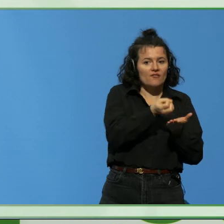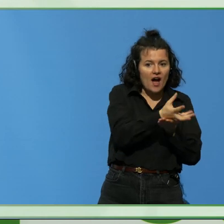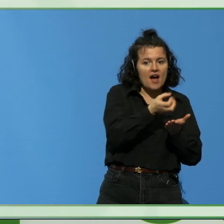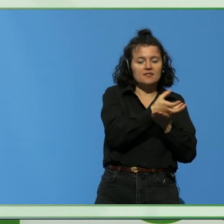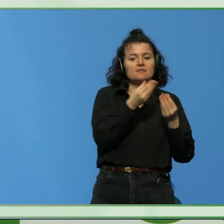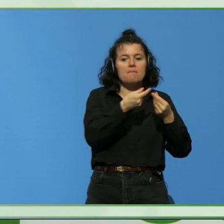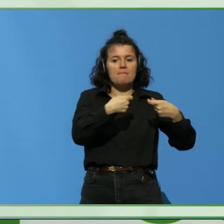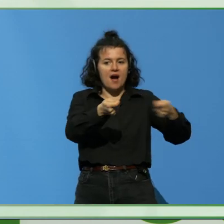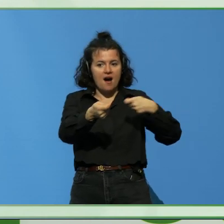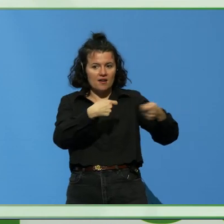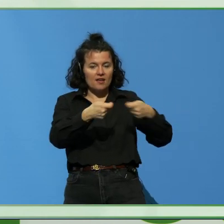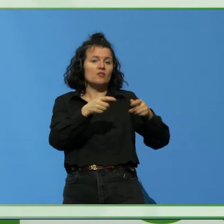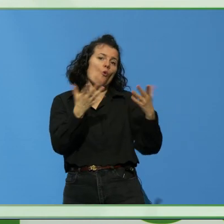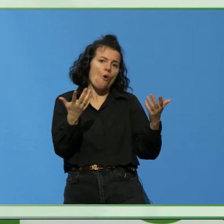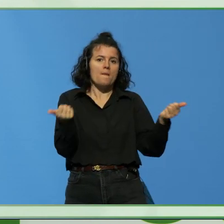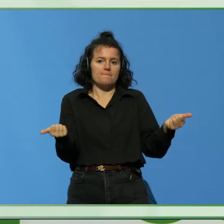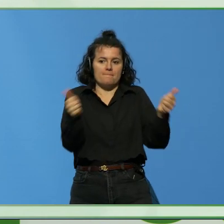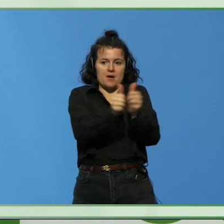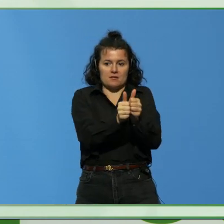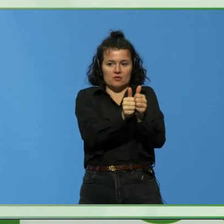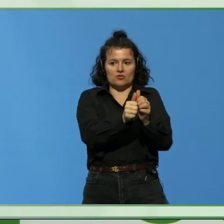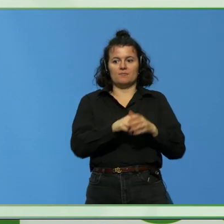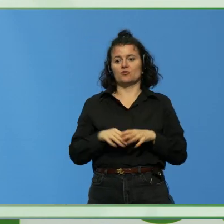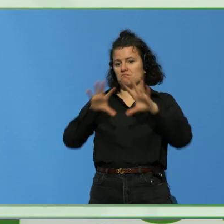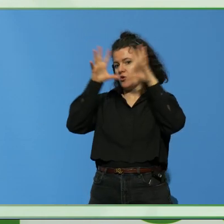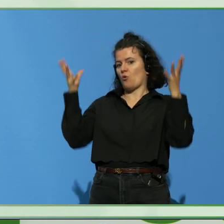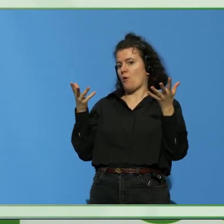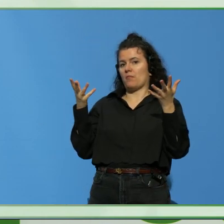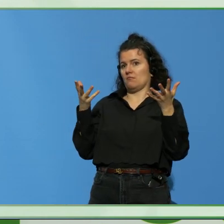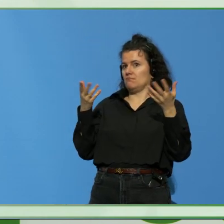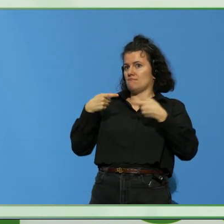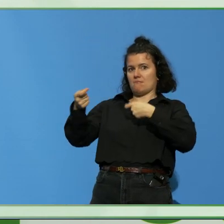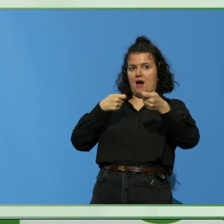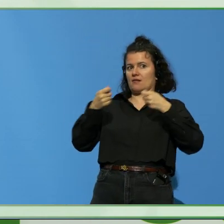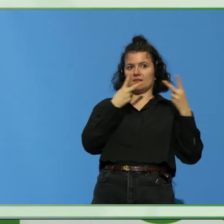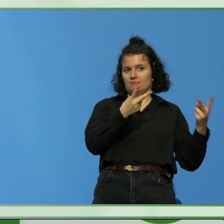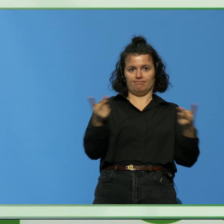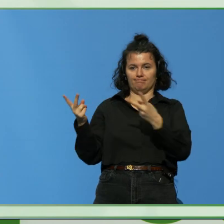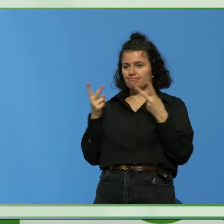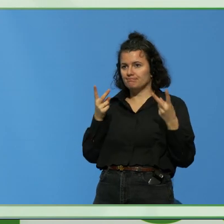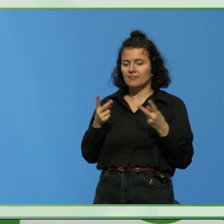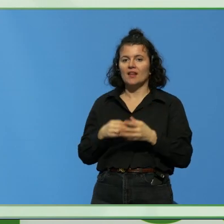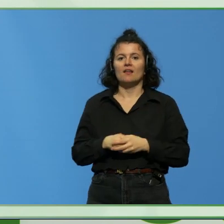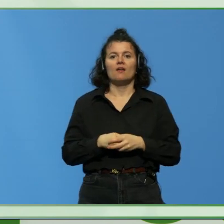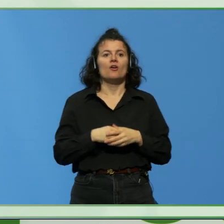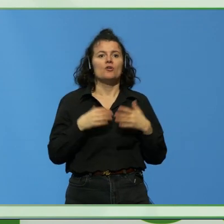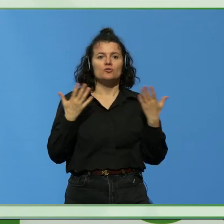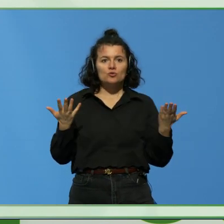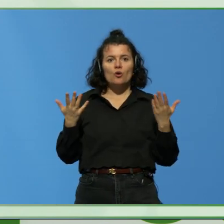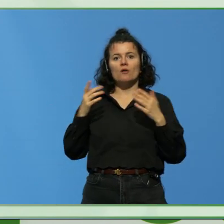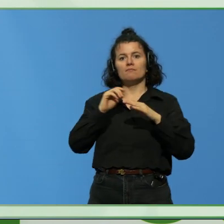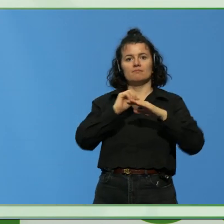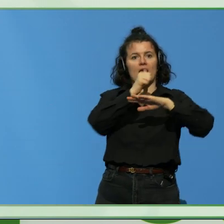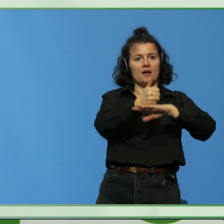global markets, right? Where we help is leveraging a large network of